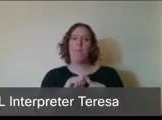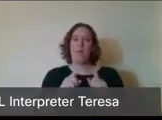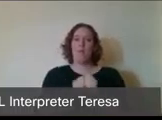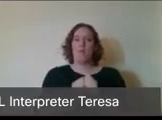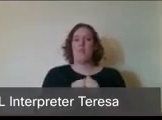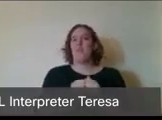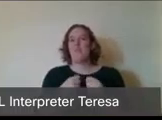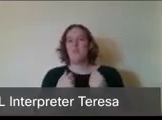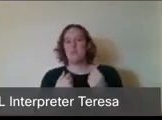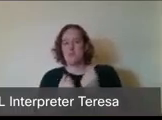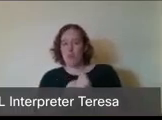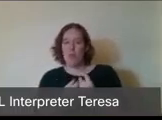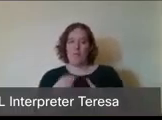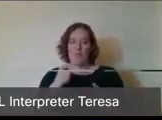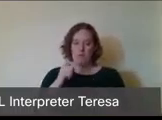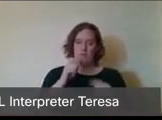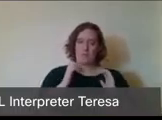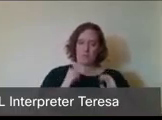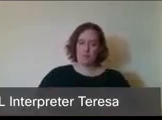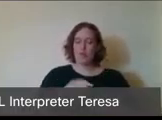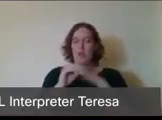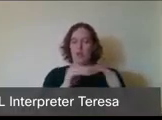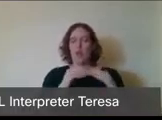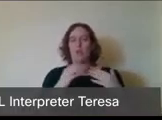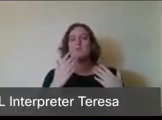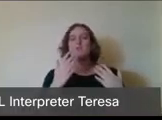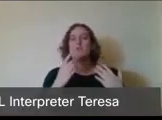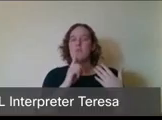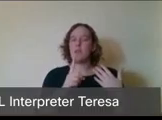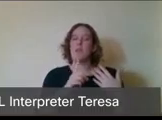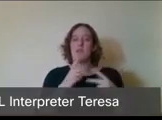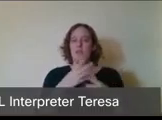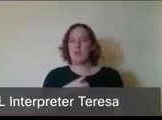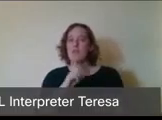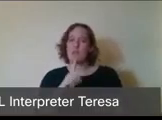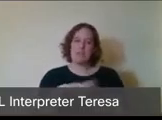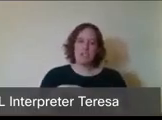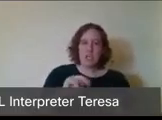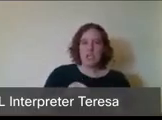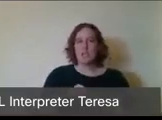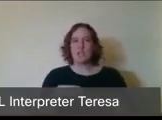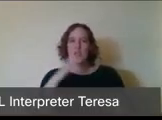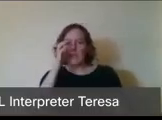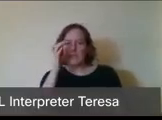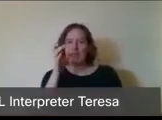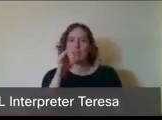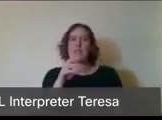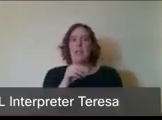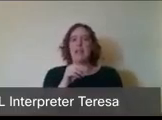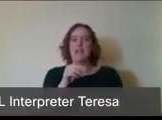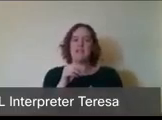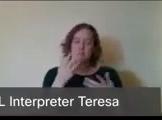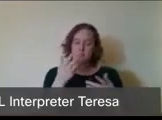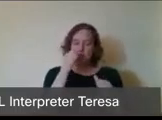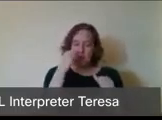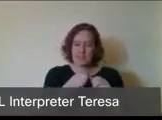my colleagues who supported me by listening, checking in, and let's not leave out the text messages with funny emojis that kept me